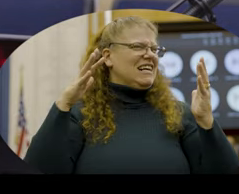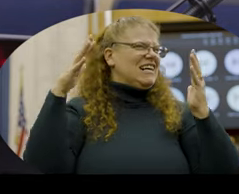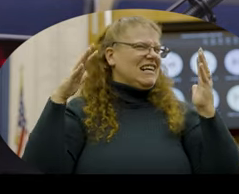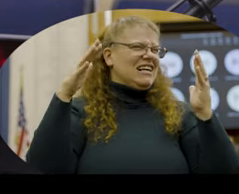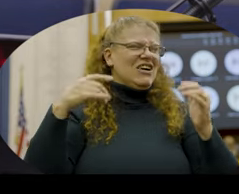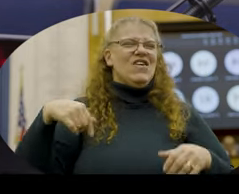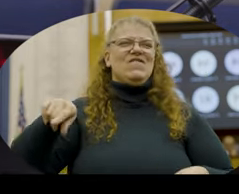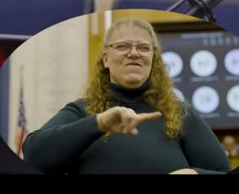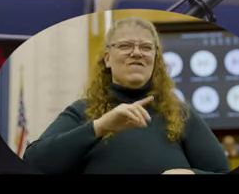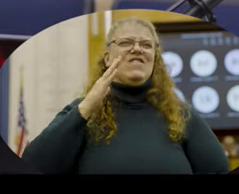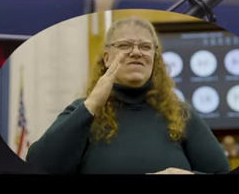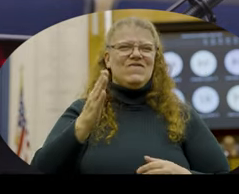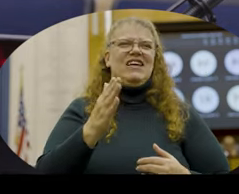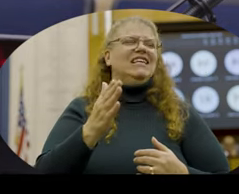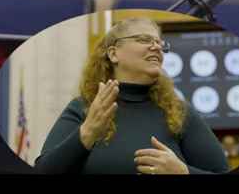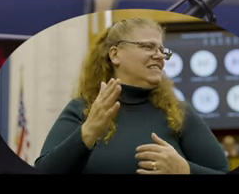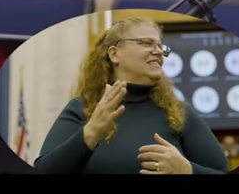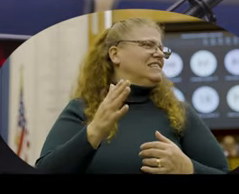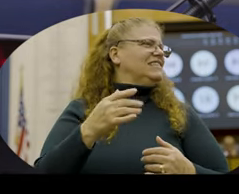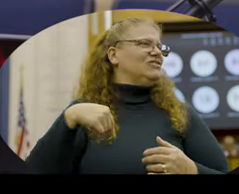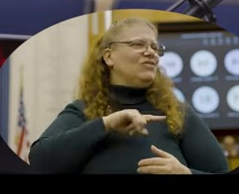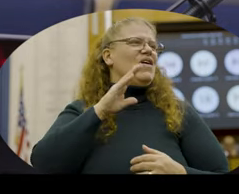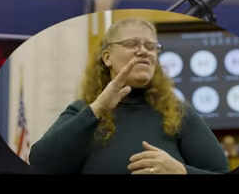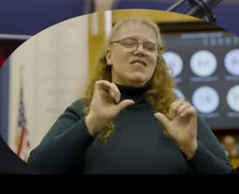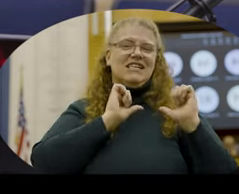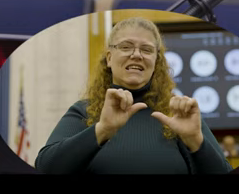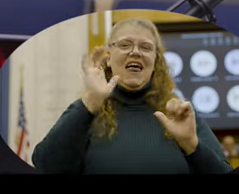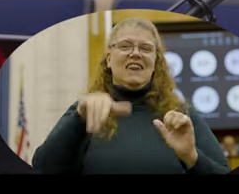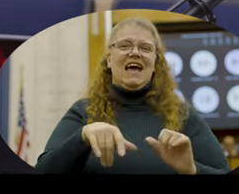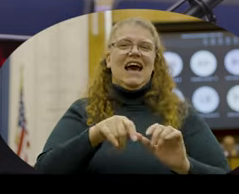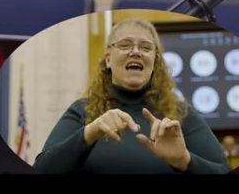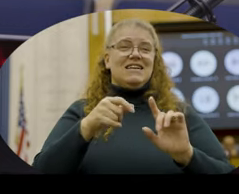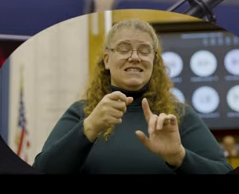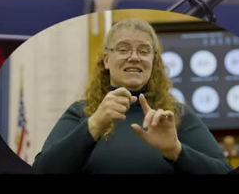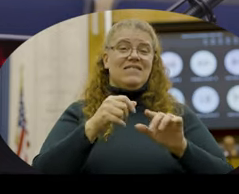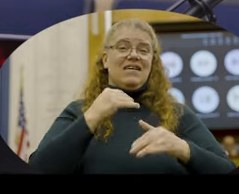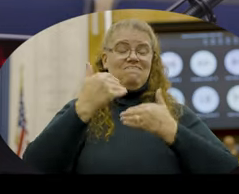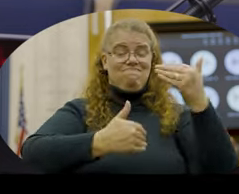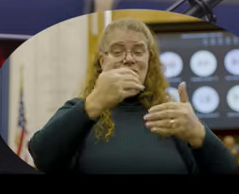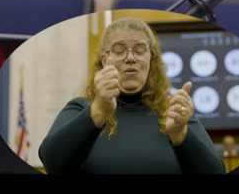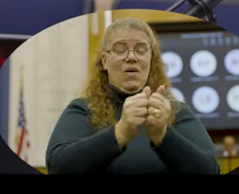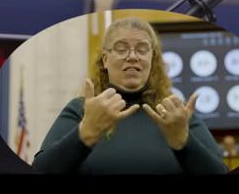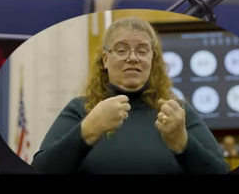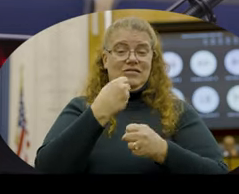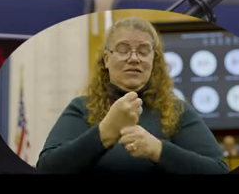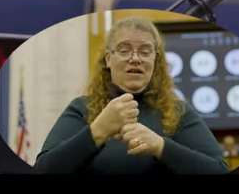a $21.1 million increase to RPS's operating budget, which is equal to